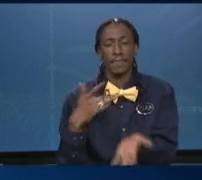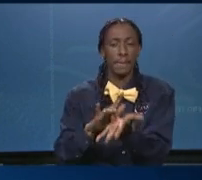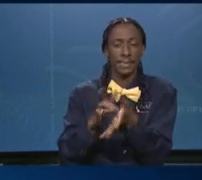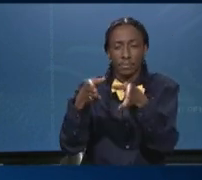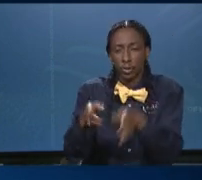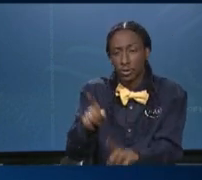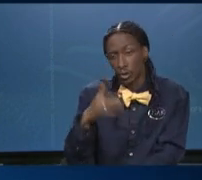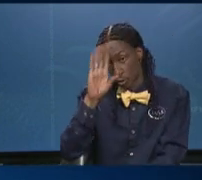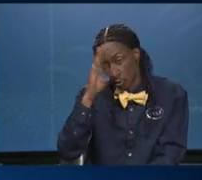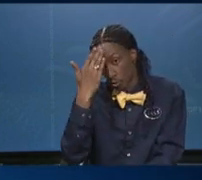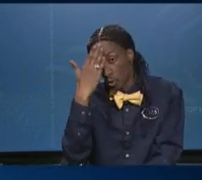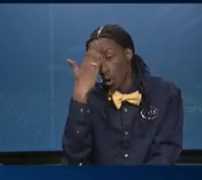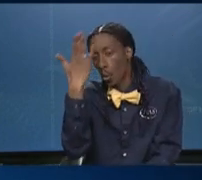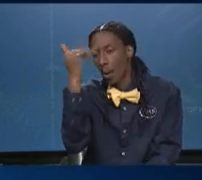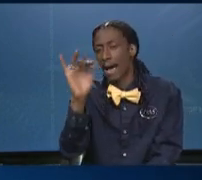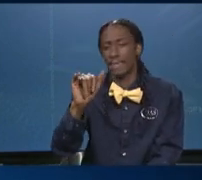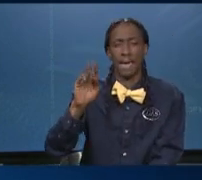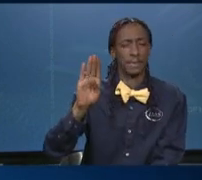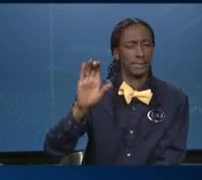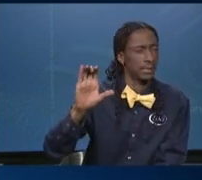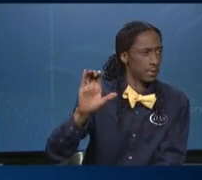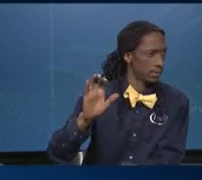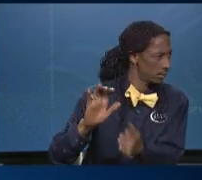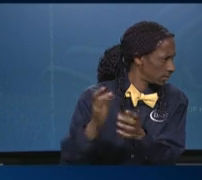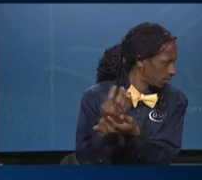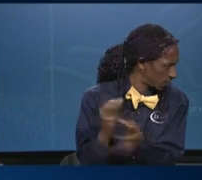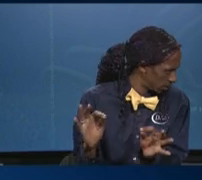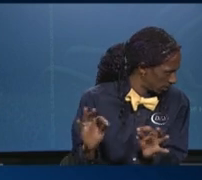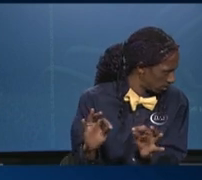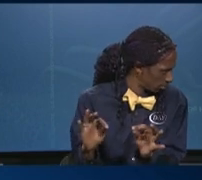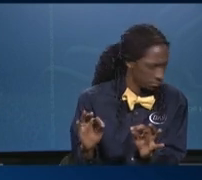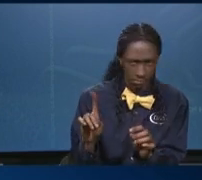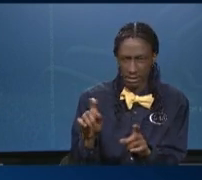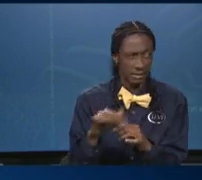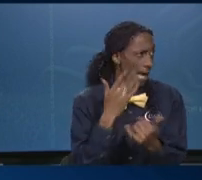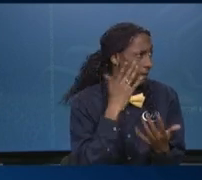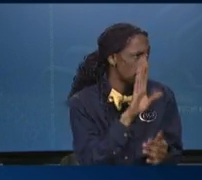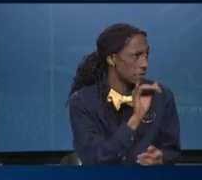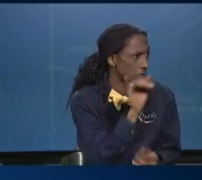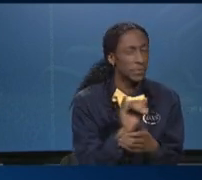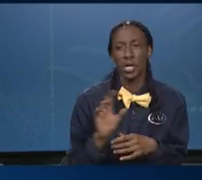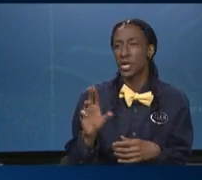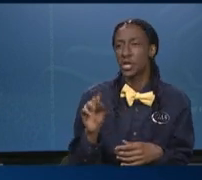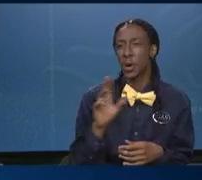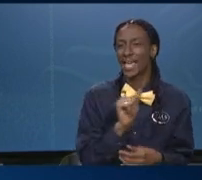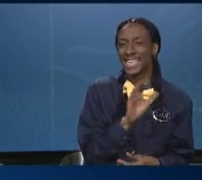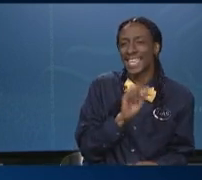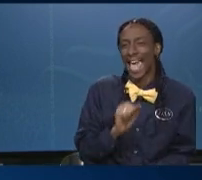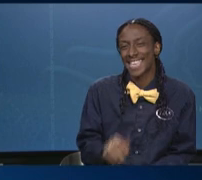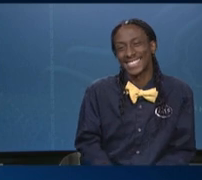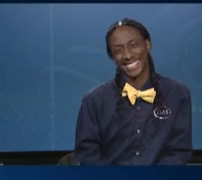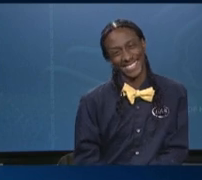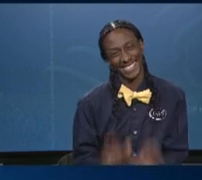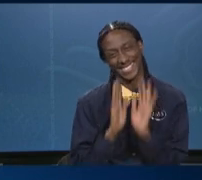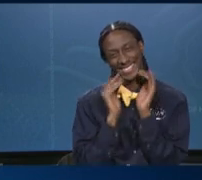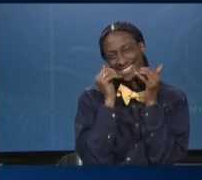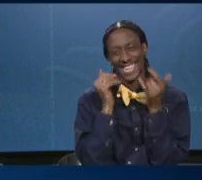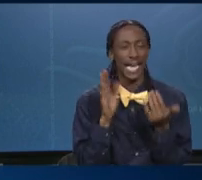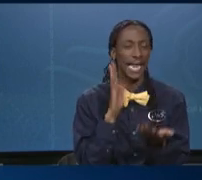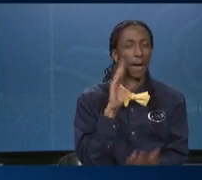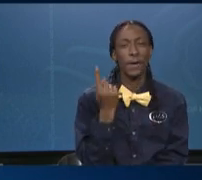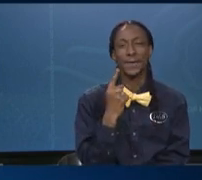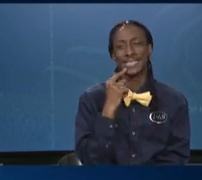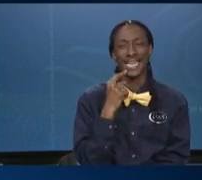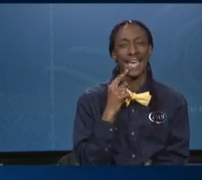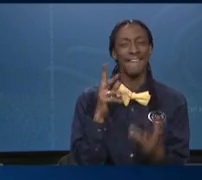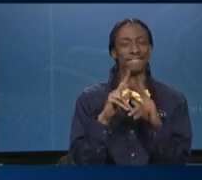why that birth control is free? And she would say, I don't know your insurance. And I'd say, no, the Affordable Care Act. And I would always say it